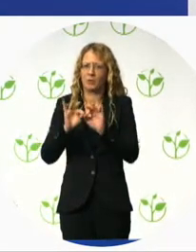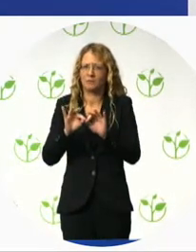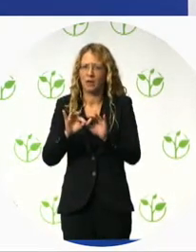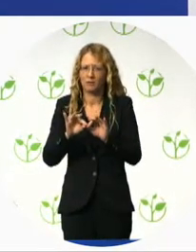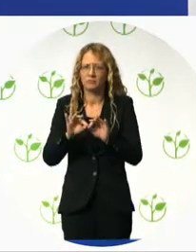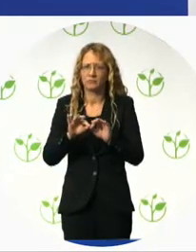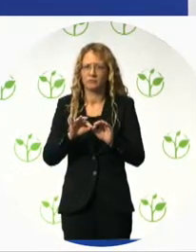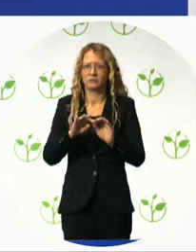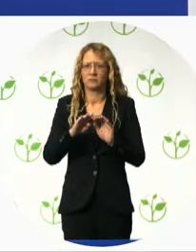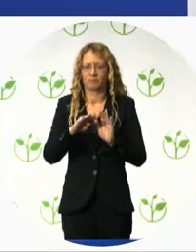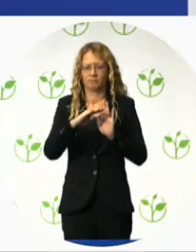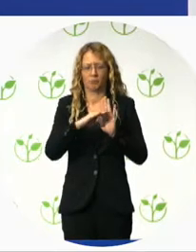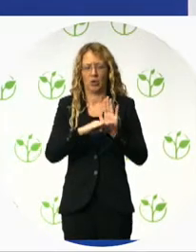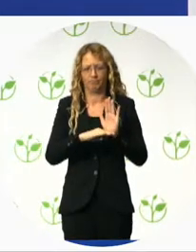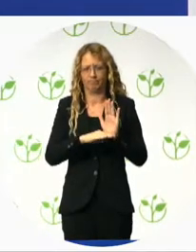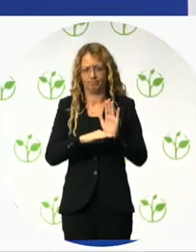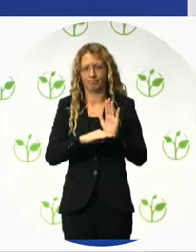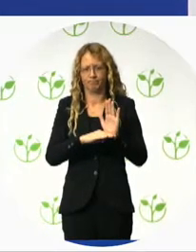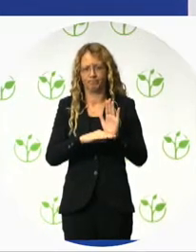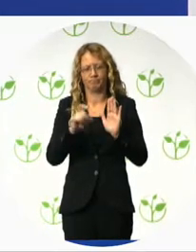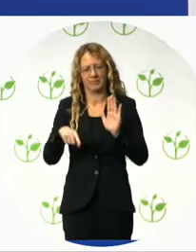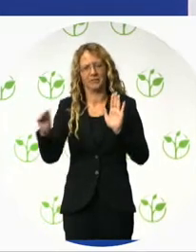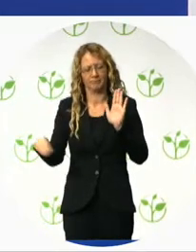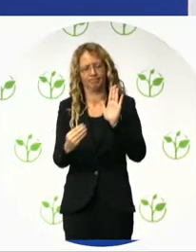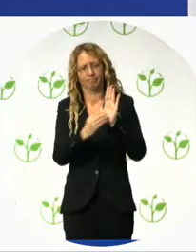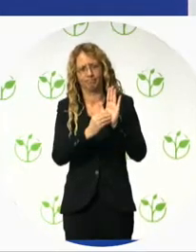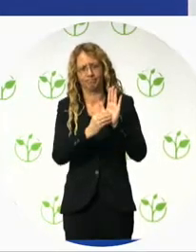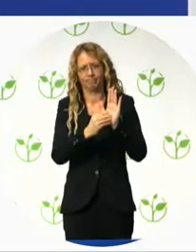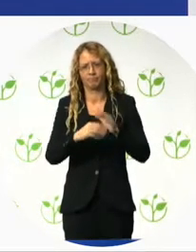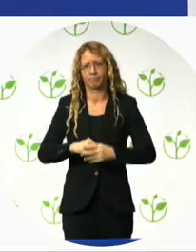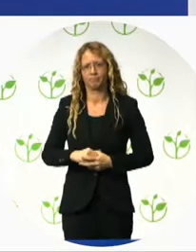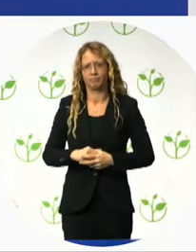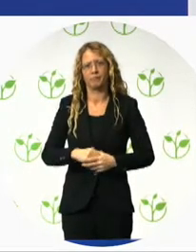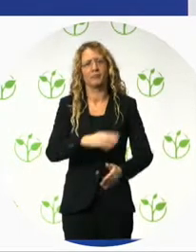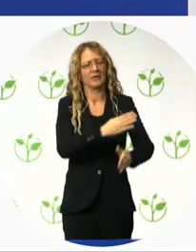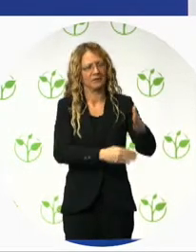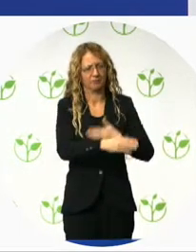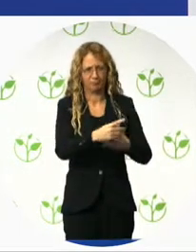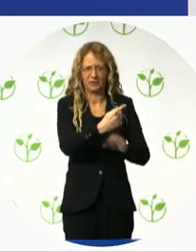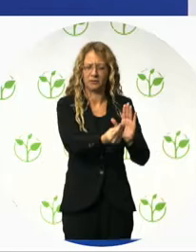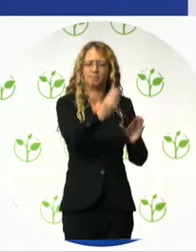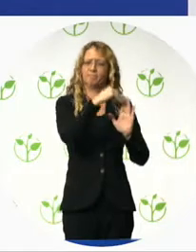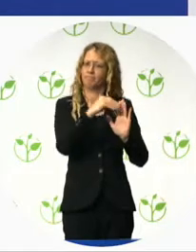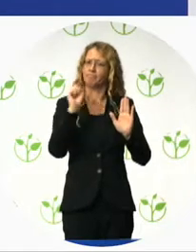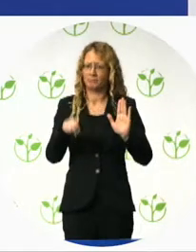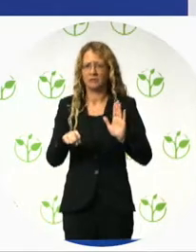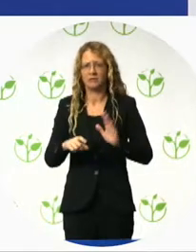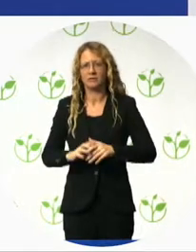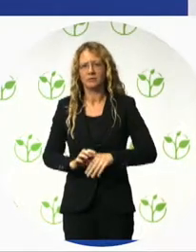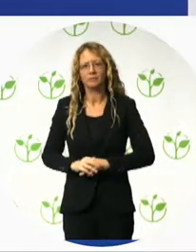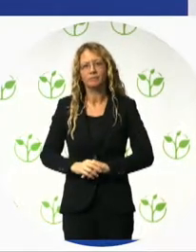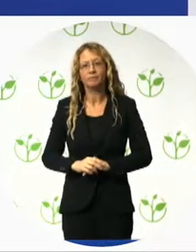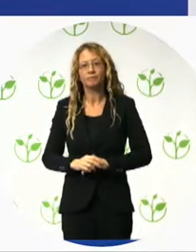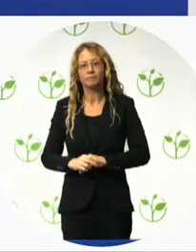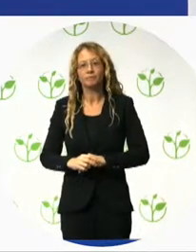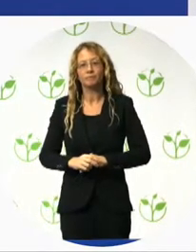incorporated in our public policies, and we are with this trying to comply with what it is